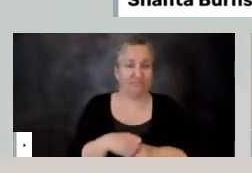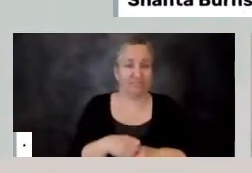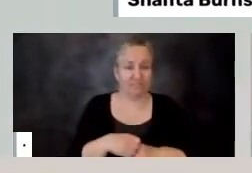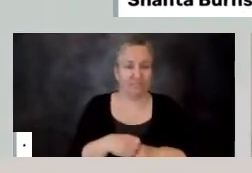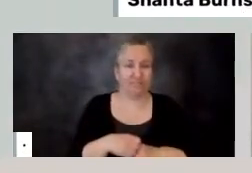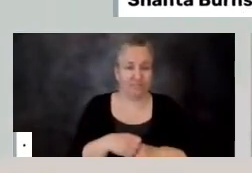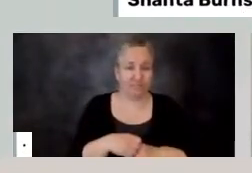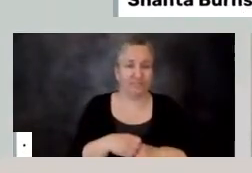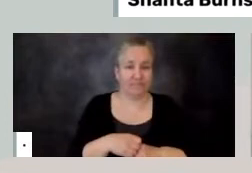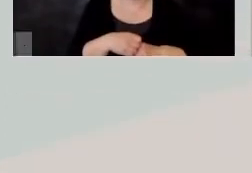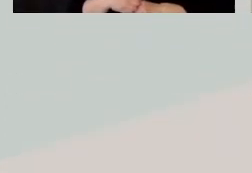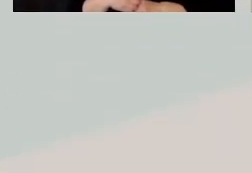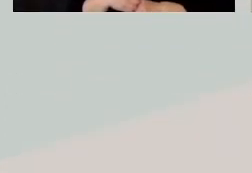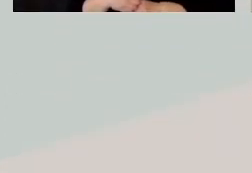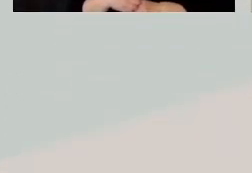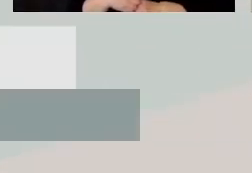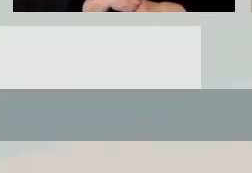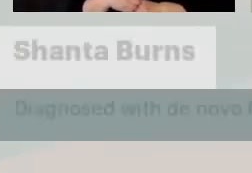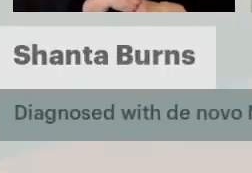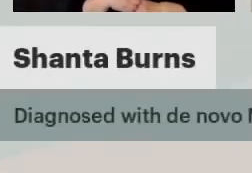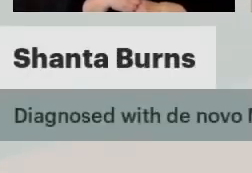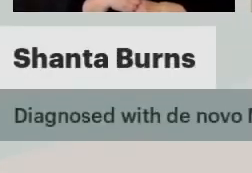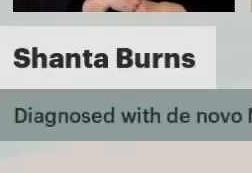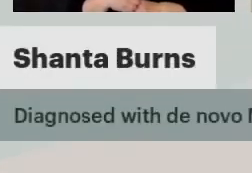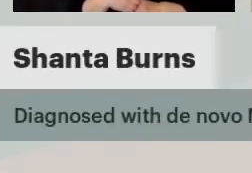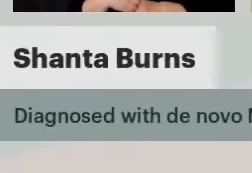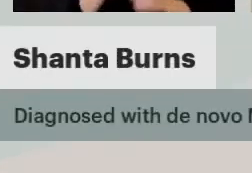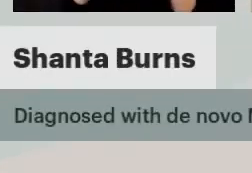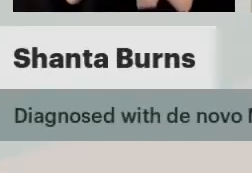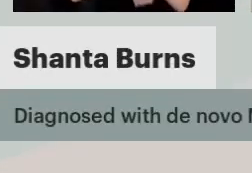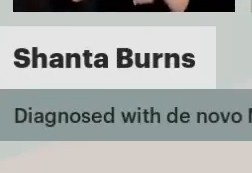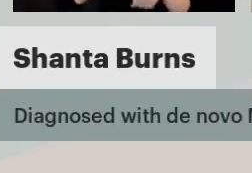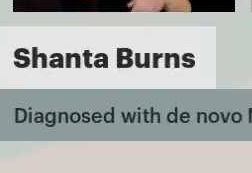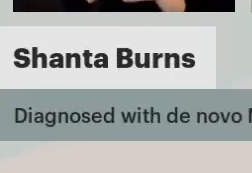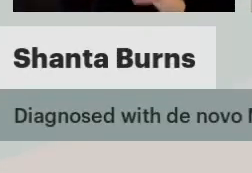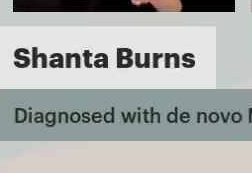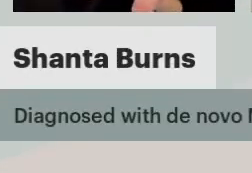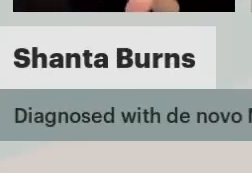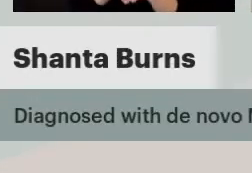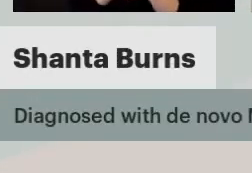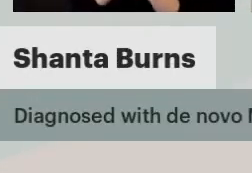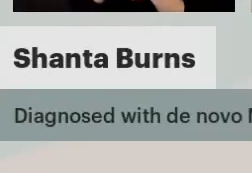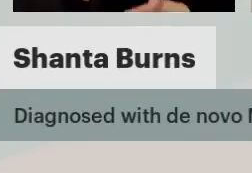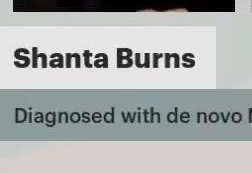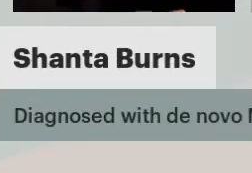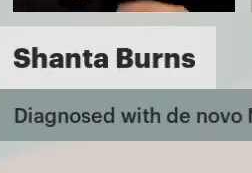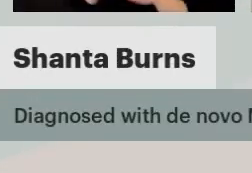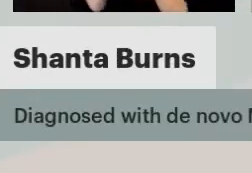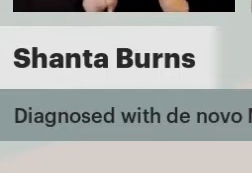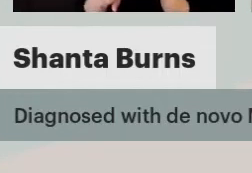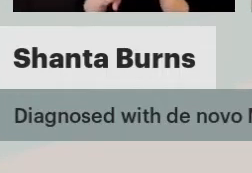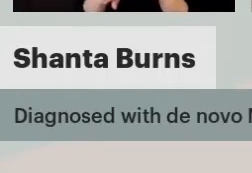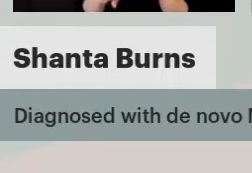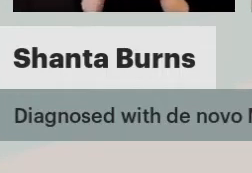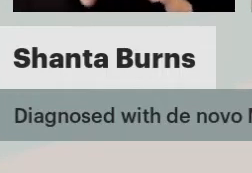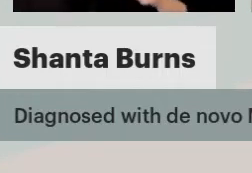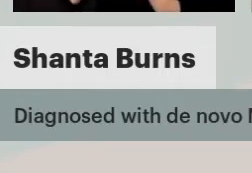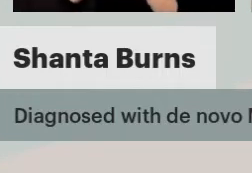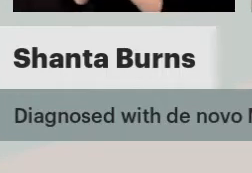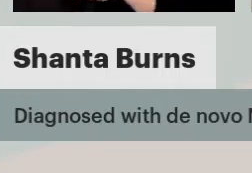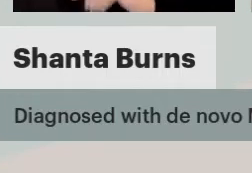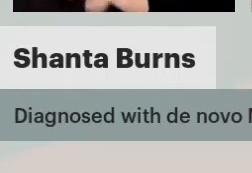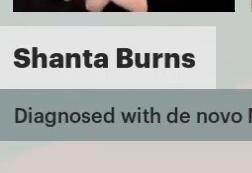it was I was the second semester into nursing school and working full time.